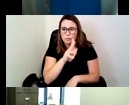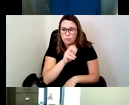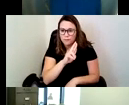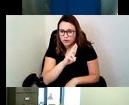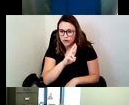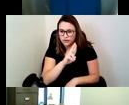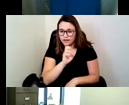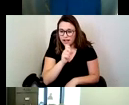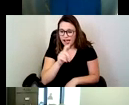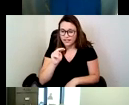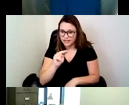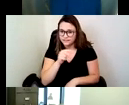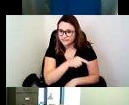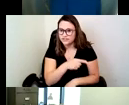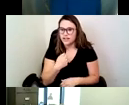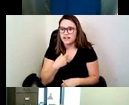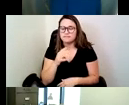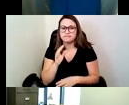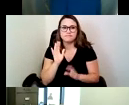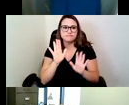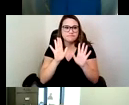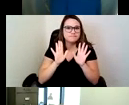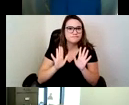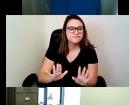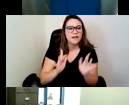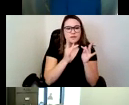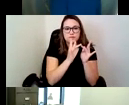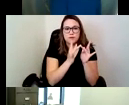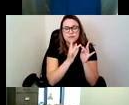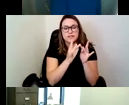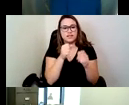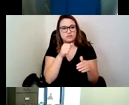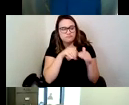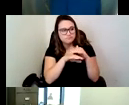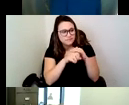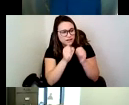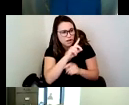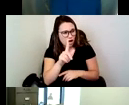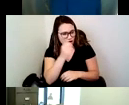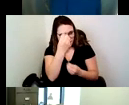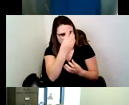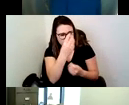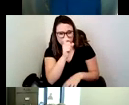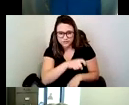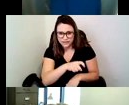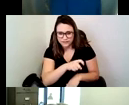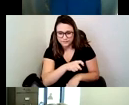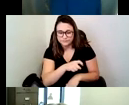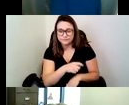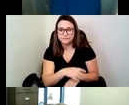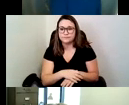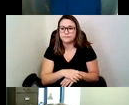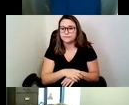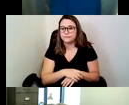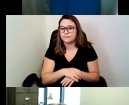she has a fabulous website where you can get all the information that you need. If you're looking again, there's a question about